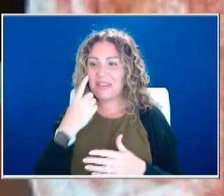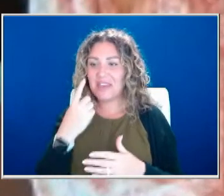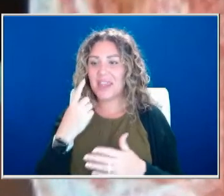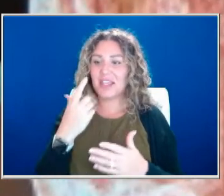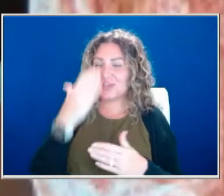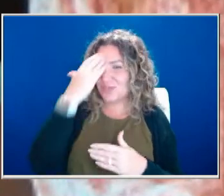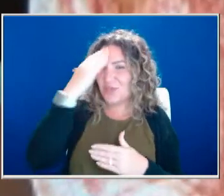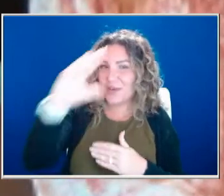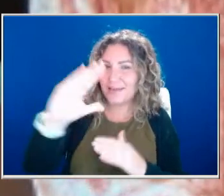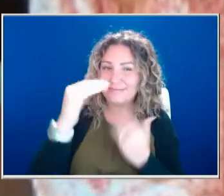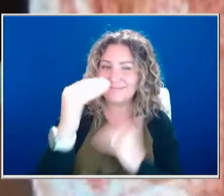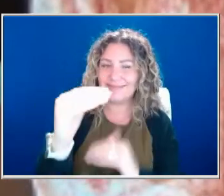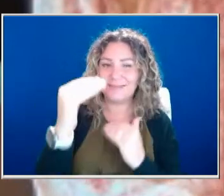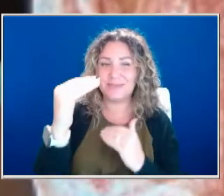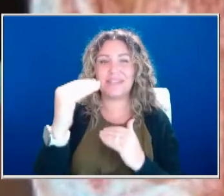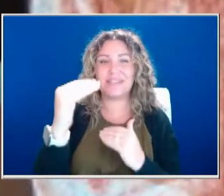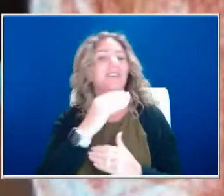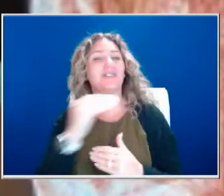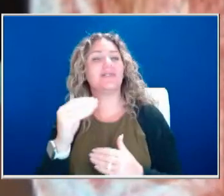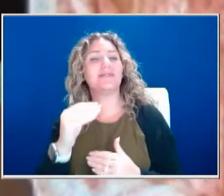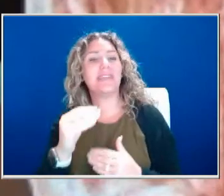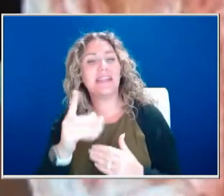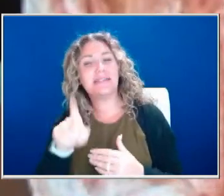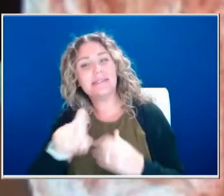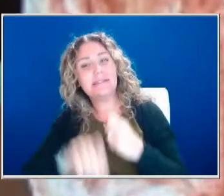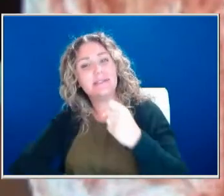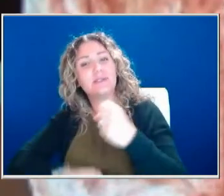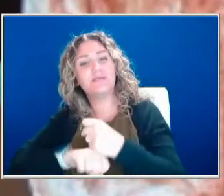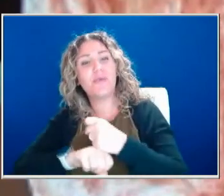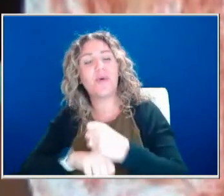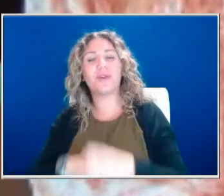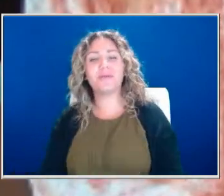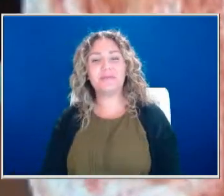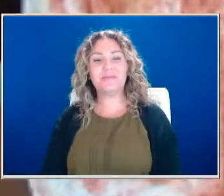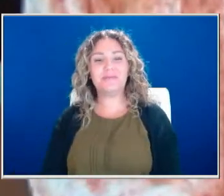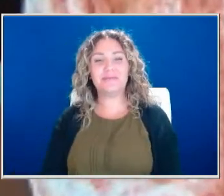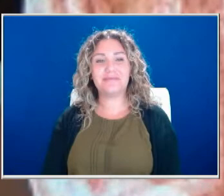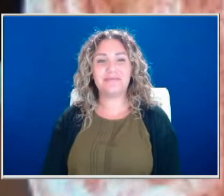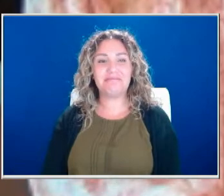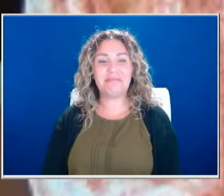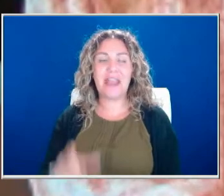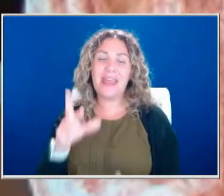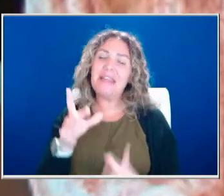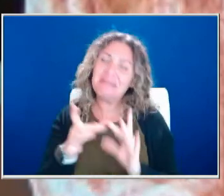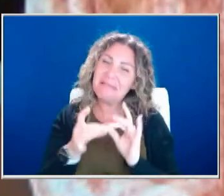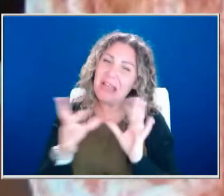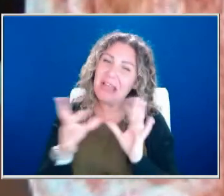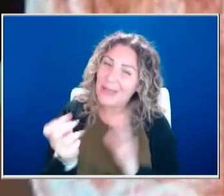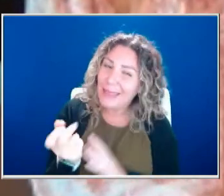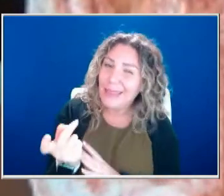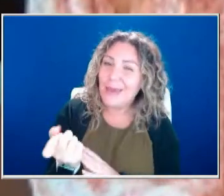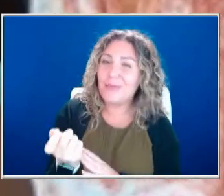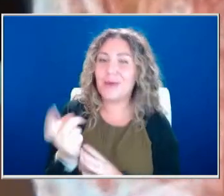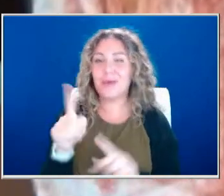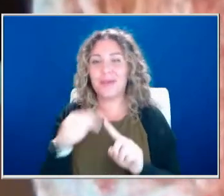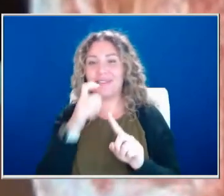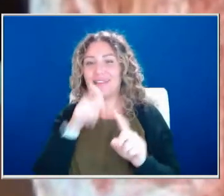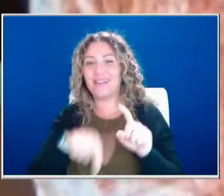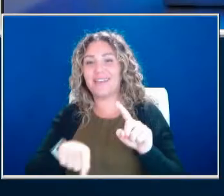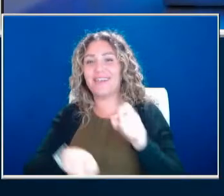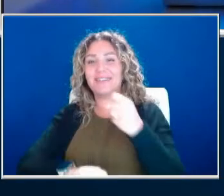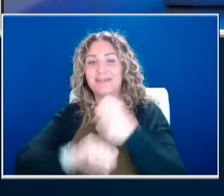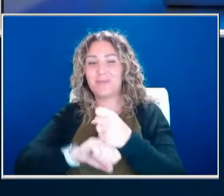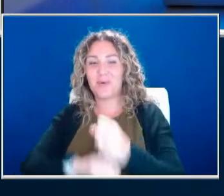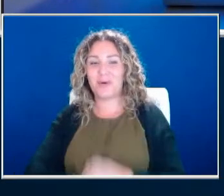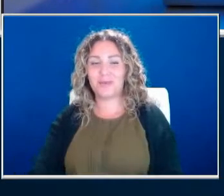his limitations and being there when he needs that support and kind of letting go a little bit whenever he doesn't need the support.